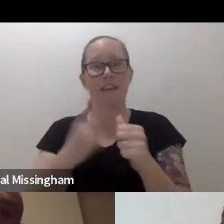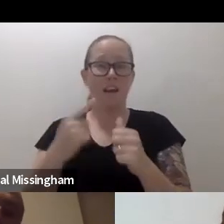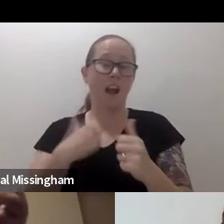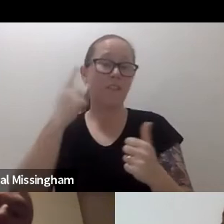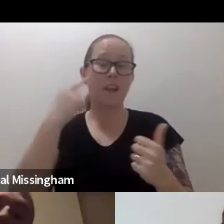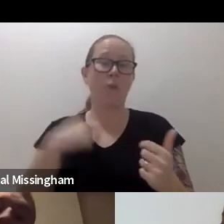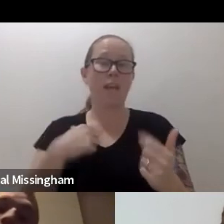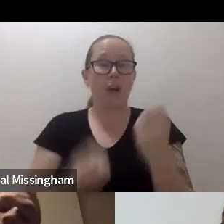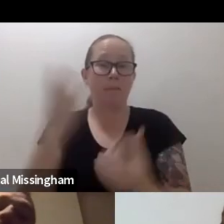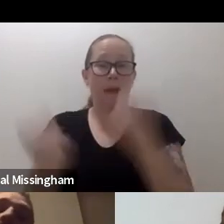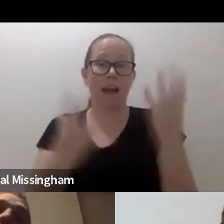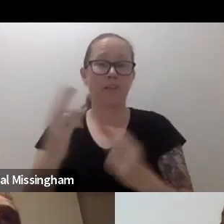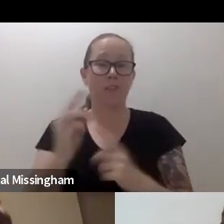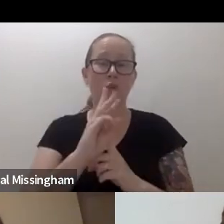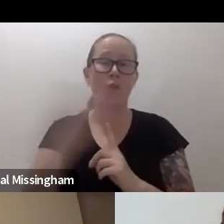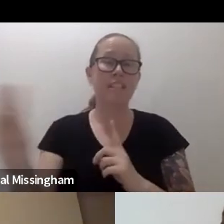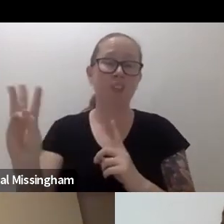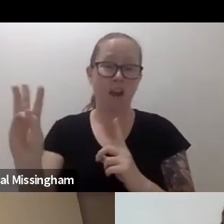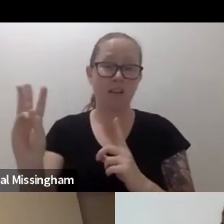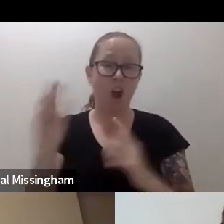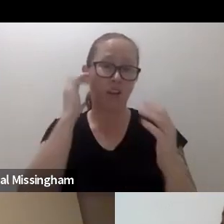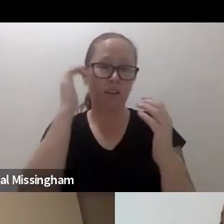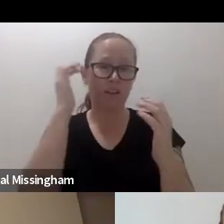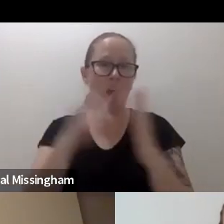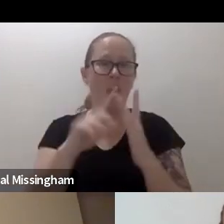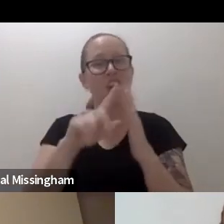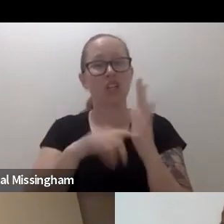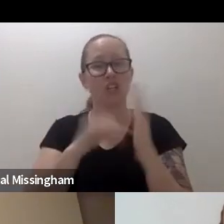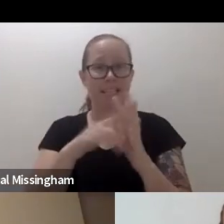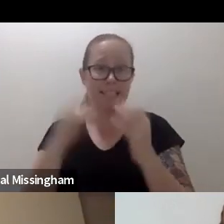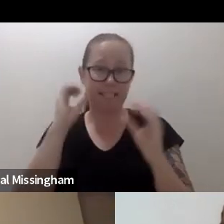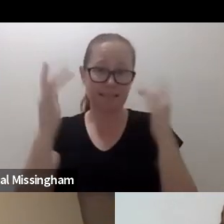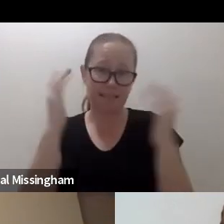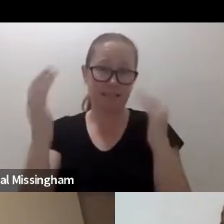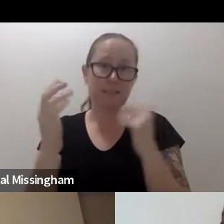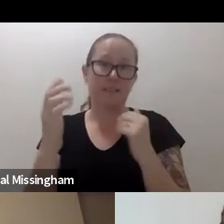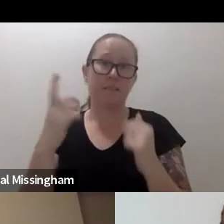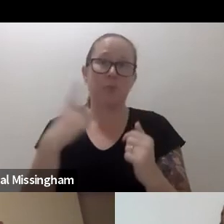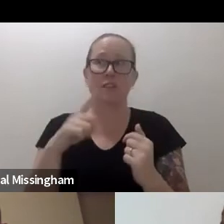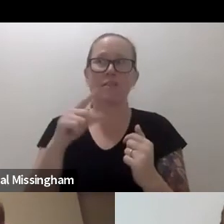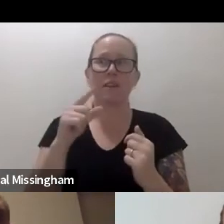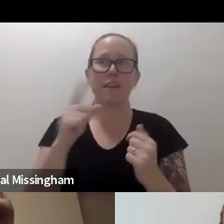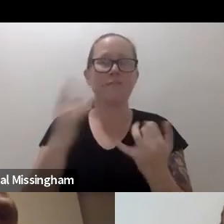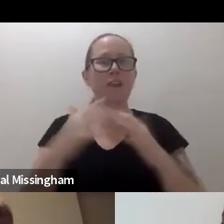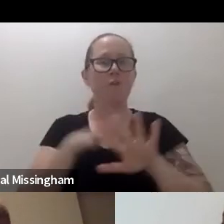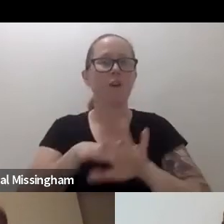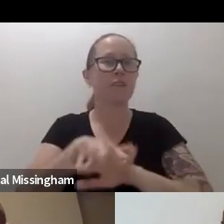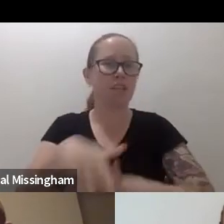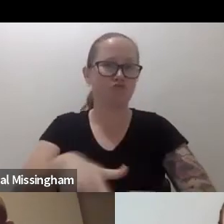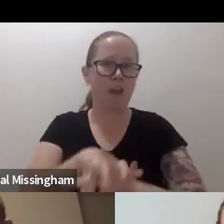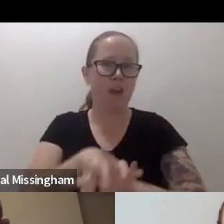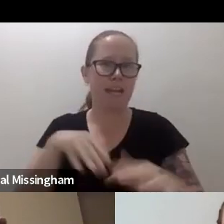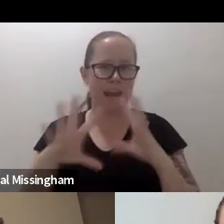Frankly, I think we need to unpack the recognized ideology, because it's very